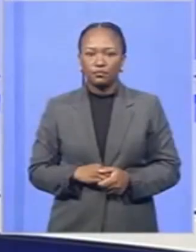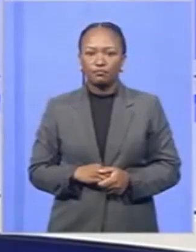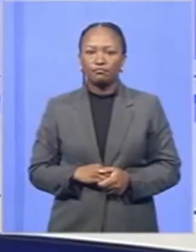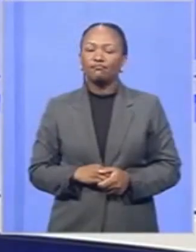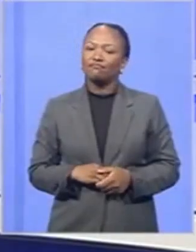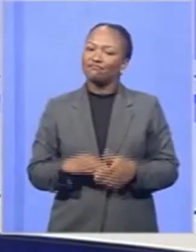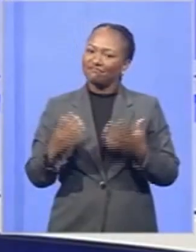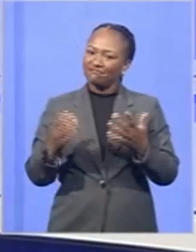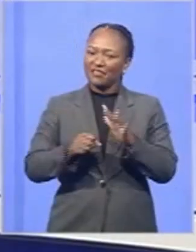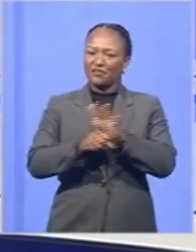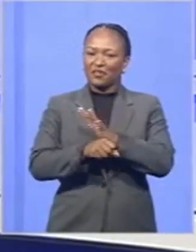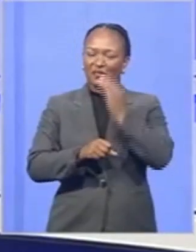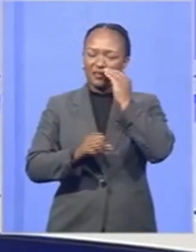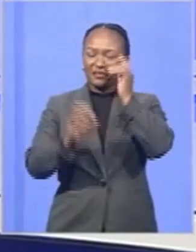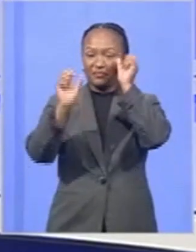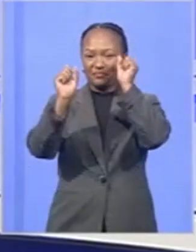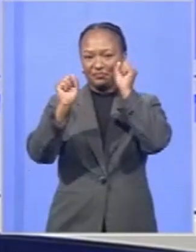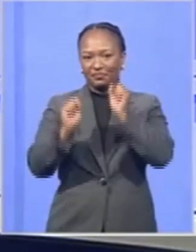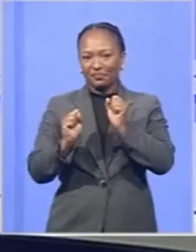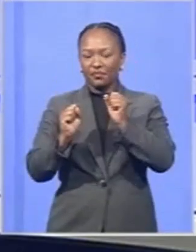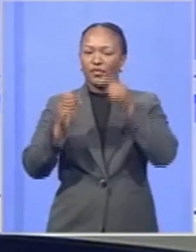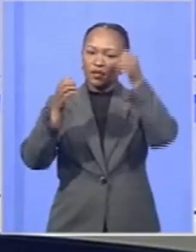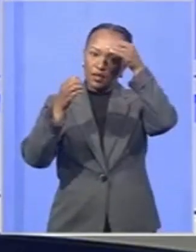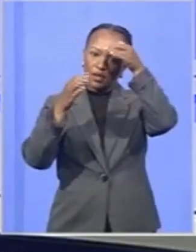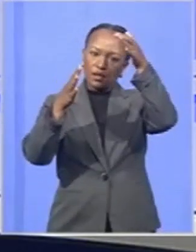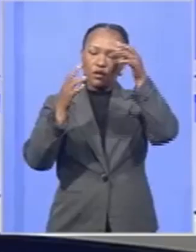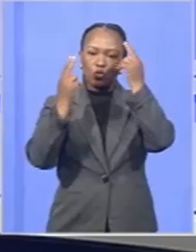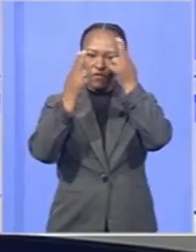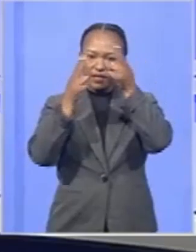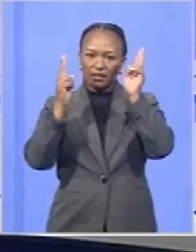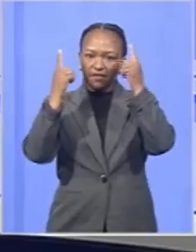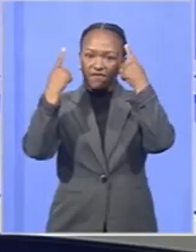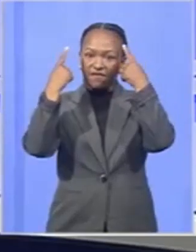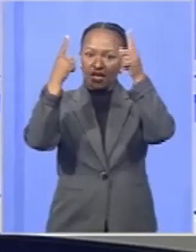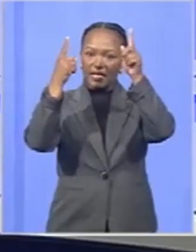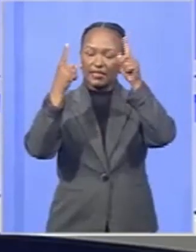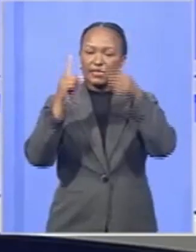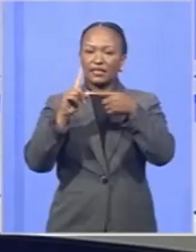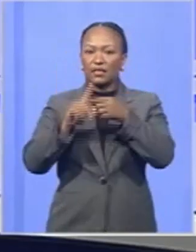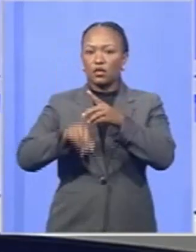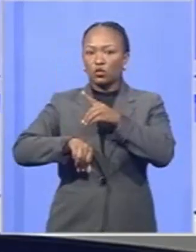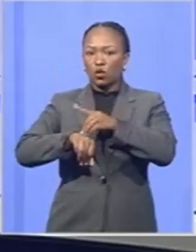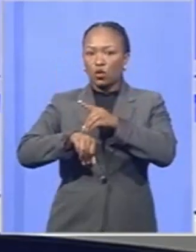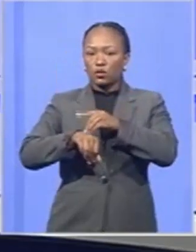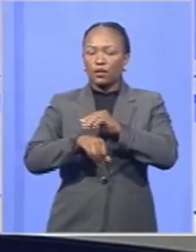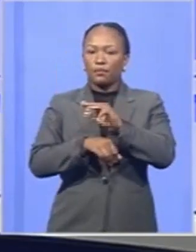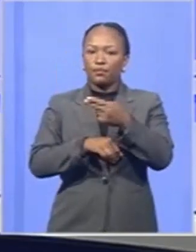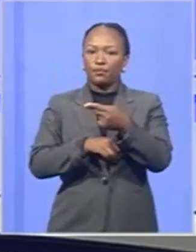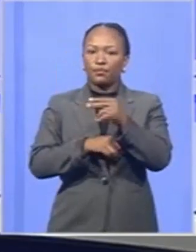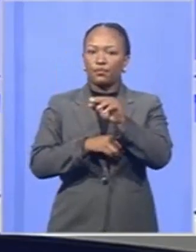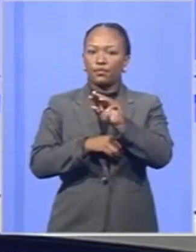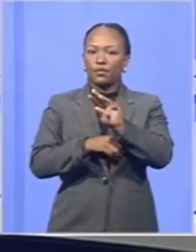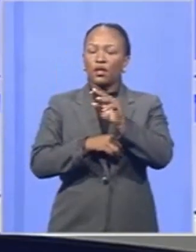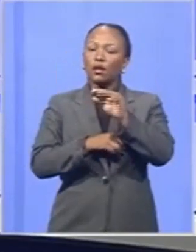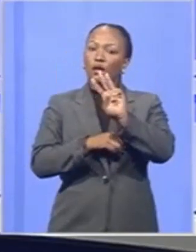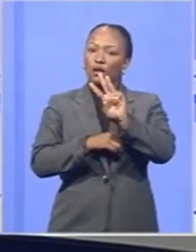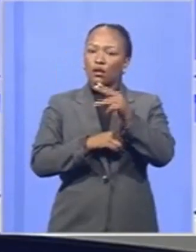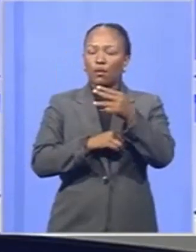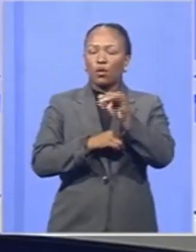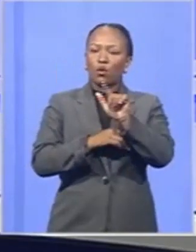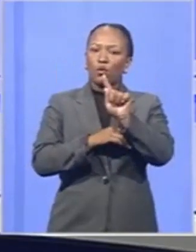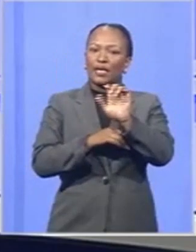Tsona re di thakgola semmuso ka ditaba tse re morupelli wa dithuto tsa bodumedi University ya Wits Ngaka Hilton White o qositse kereke ya Anglican